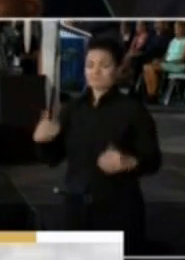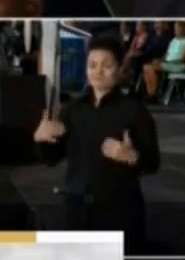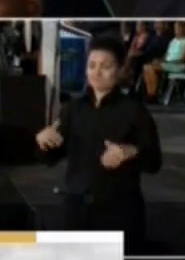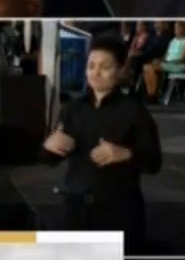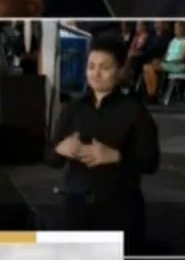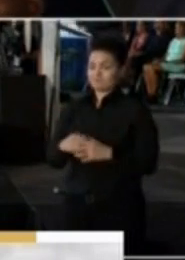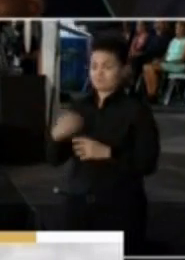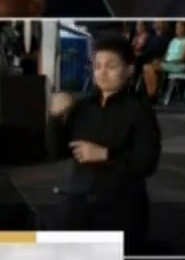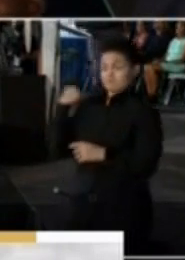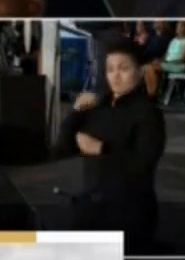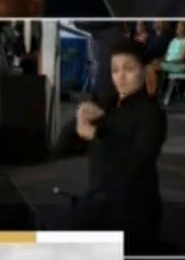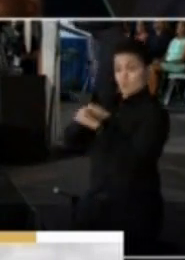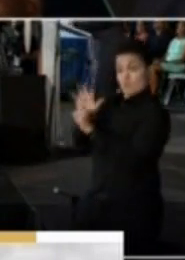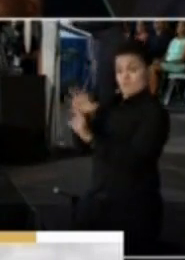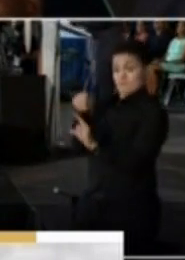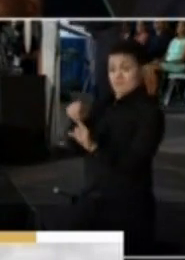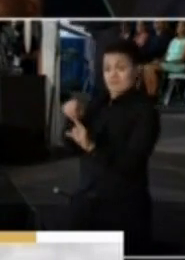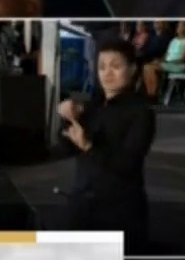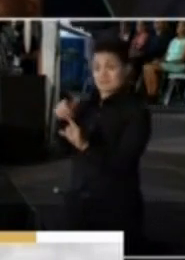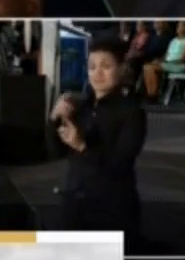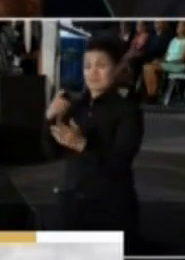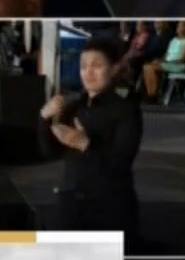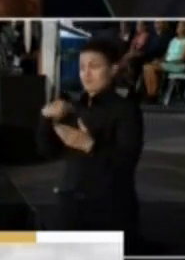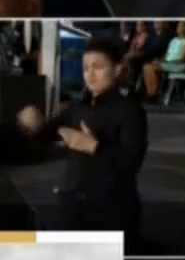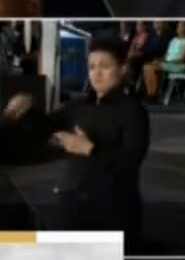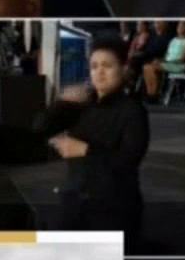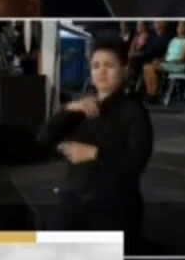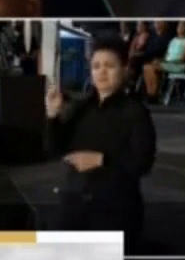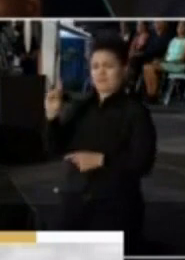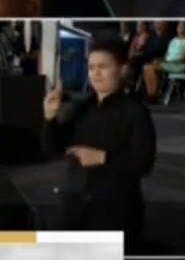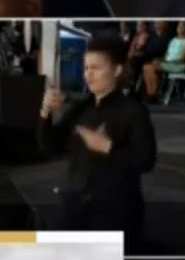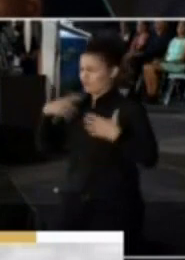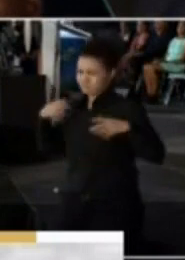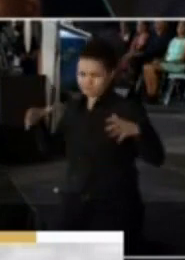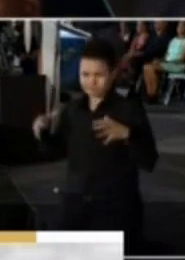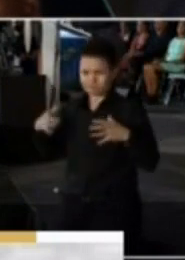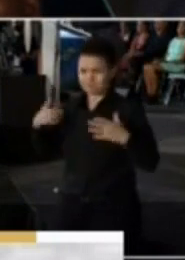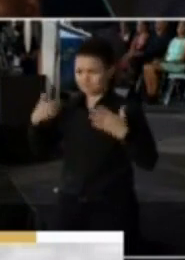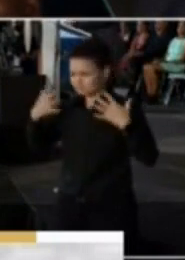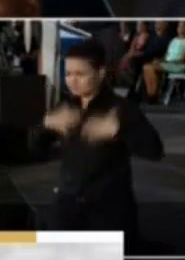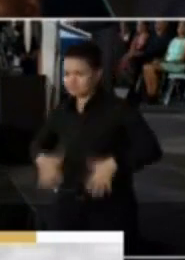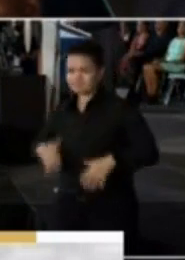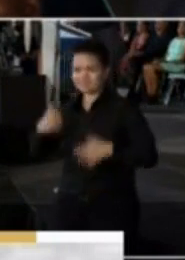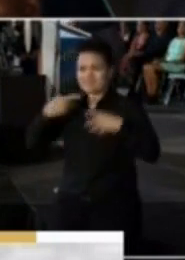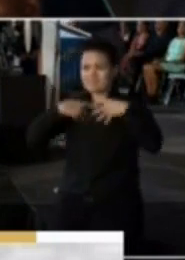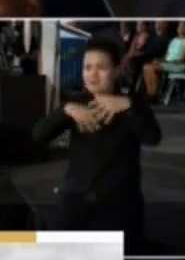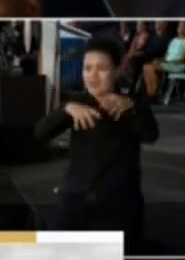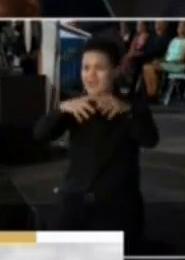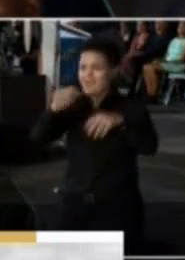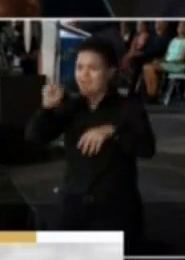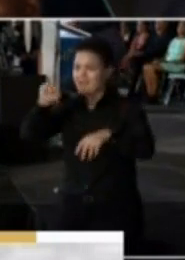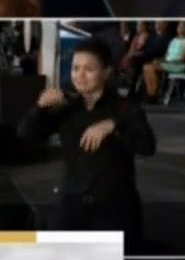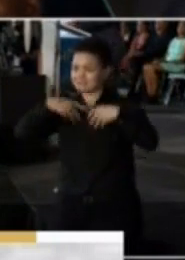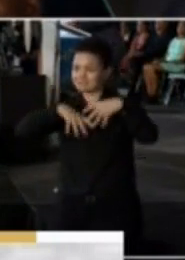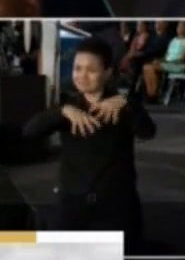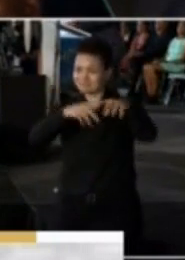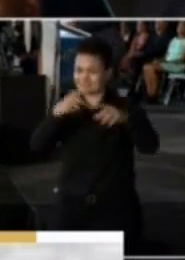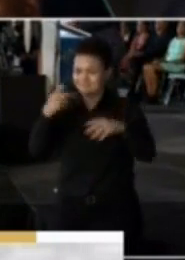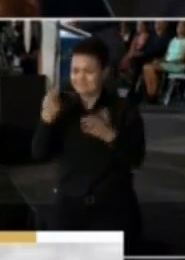showed up in our burgundy and blue to celebrate the Avs, we experienced firsthand the power of unity over